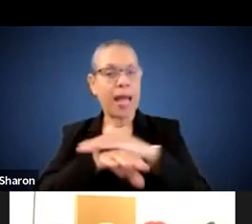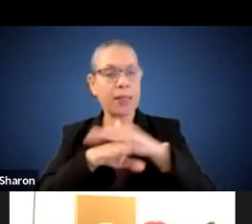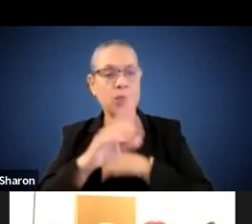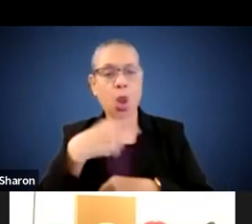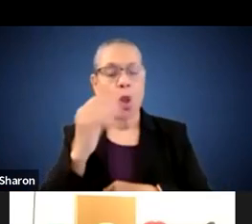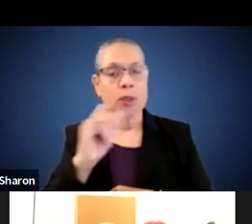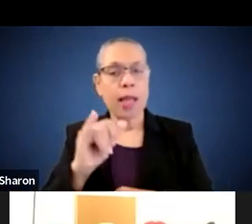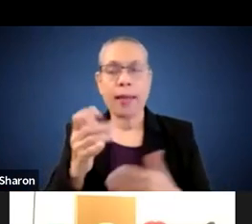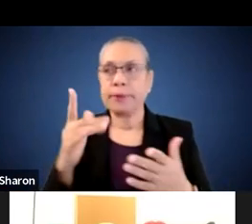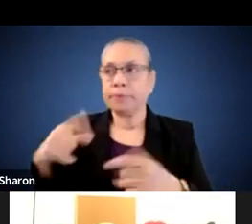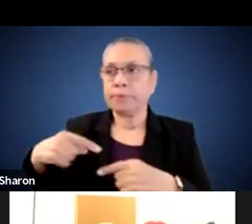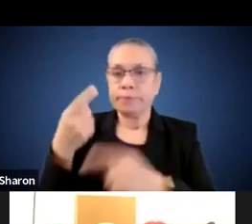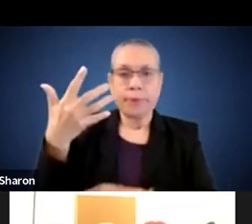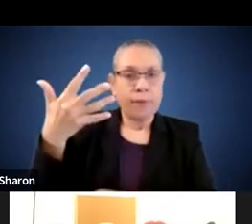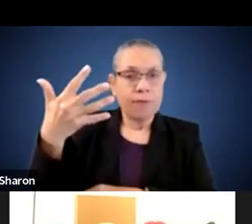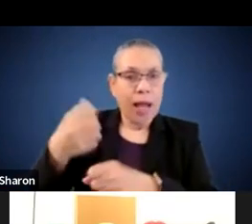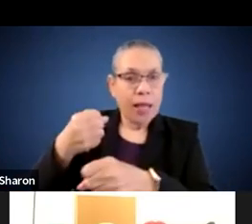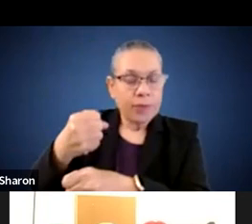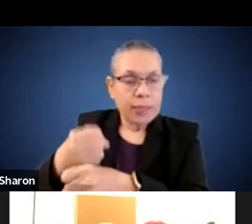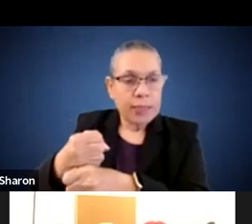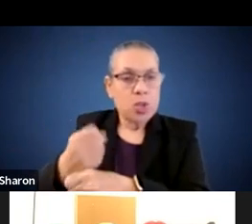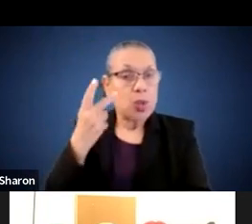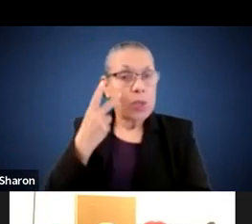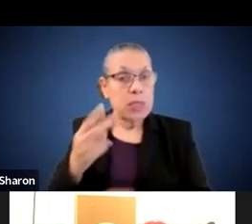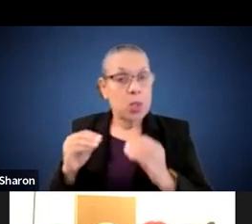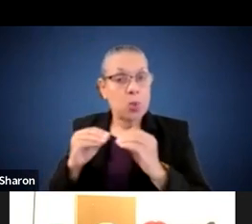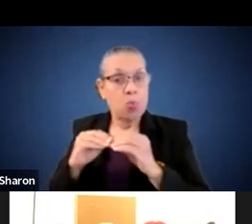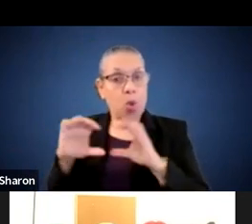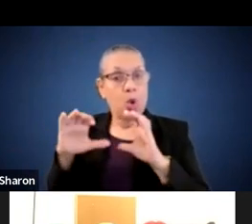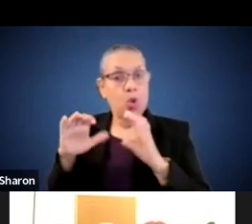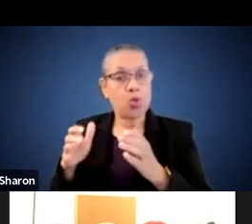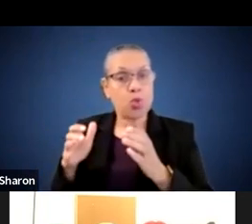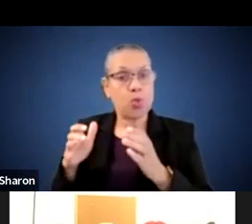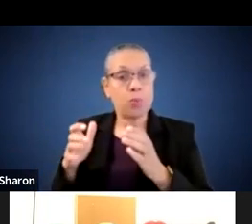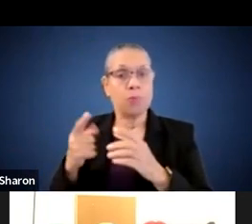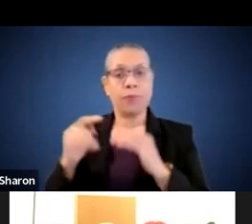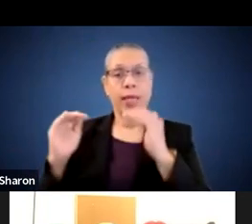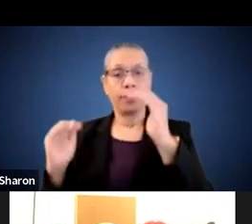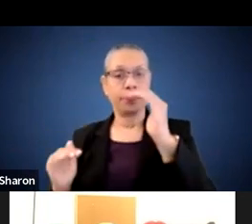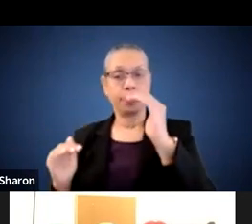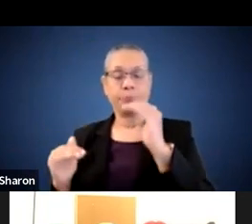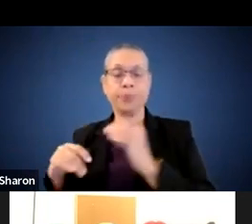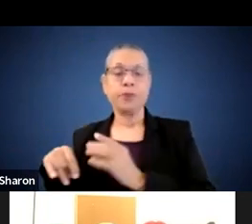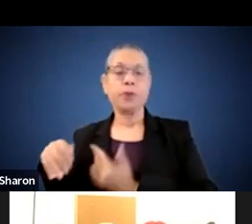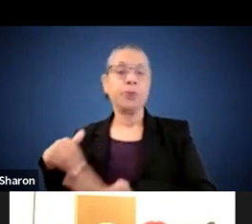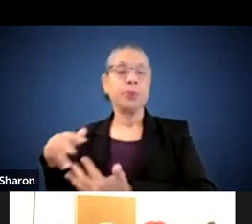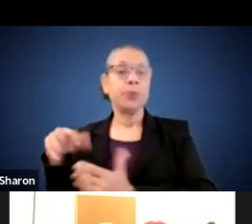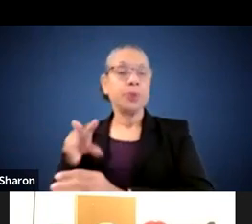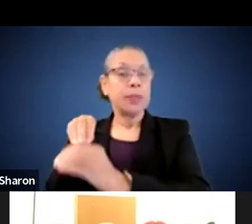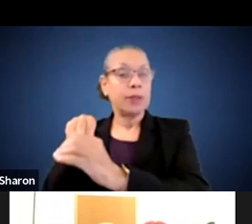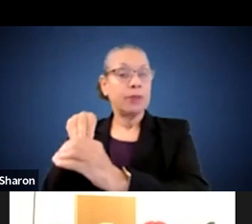a five-year period are we actually seeing more groups from underrepresented uh populations engaging in summer program